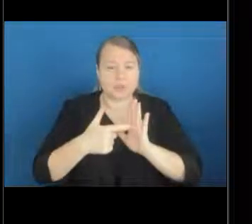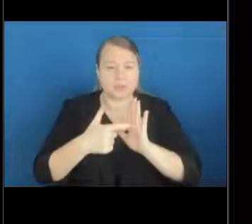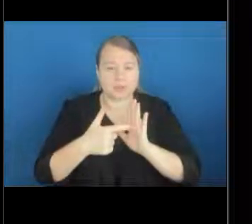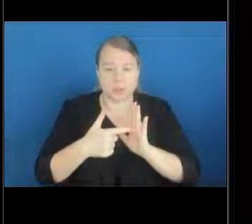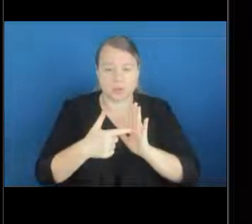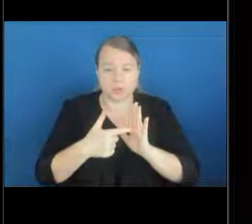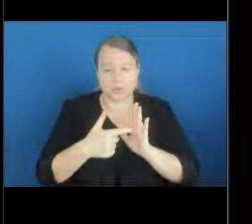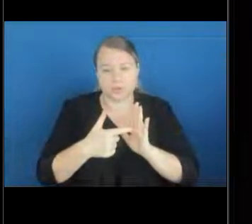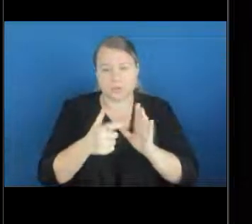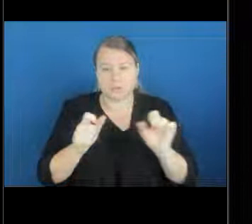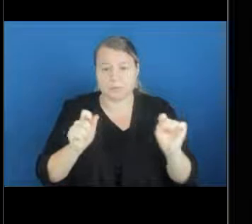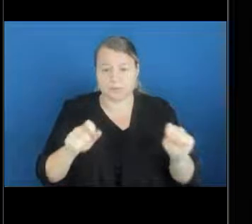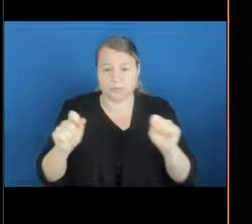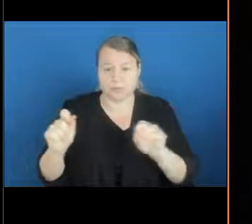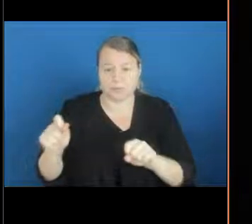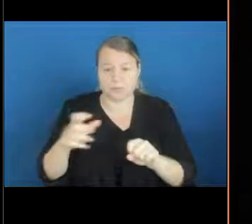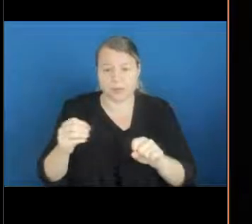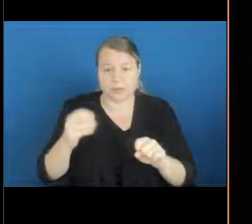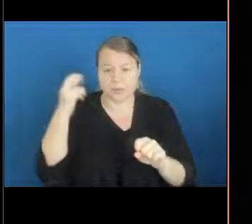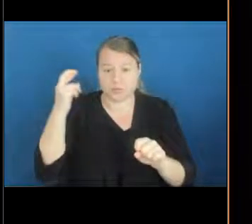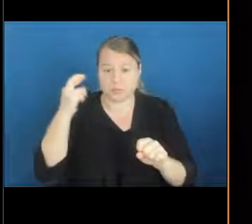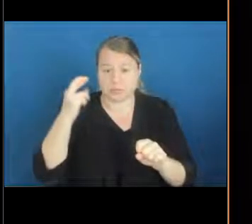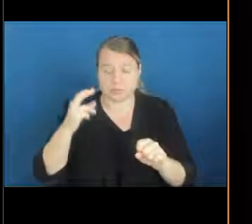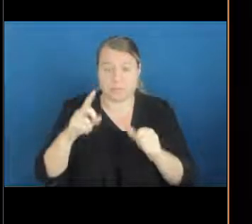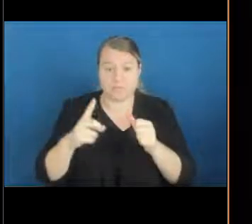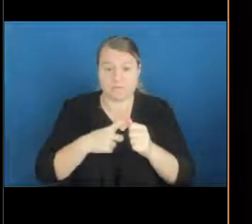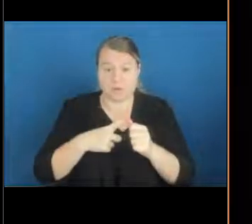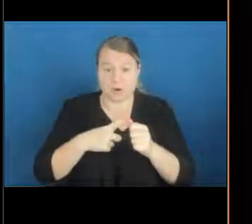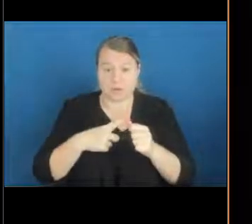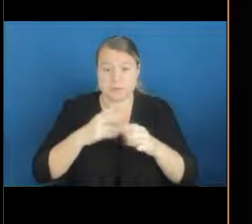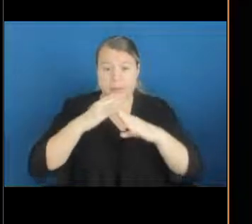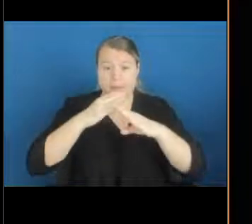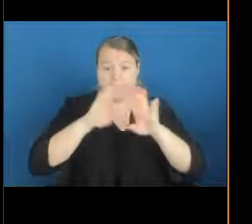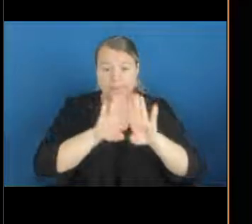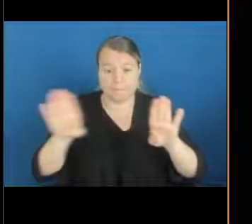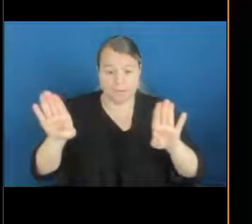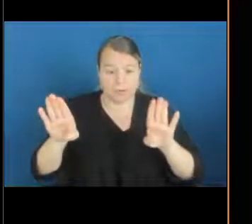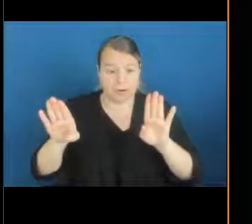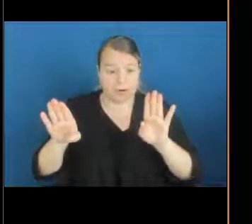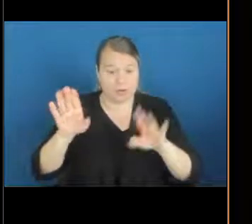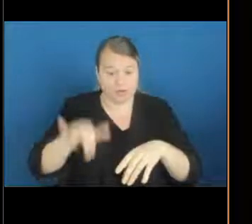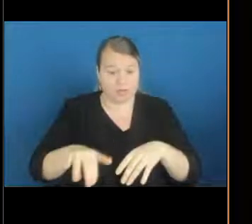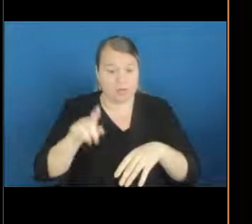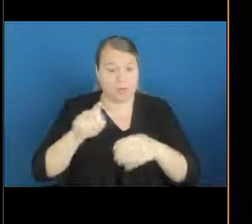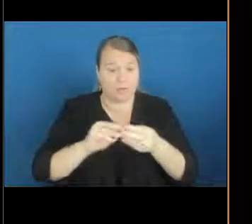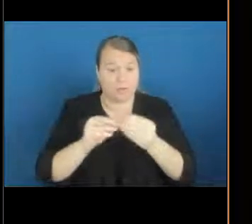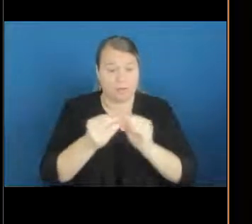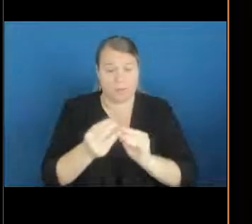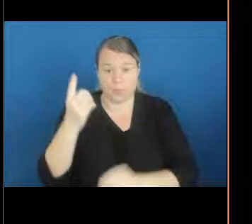reasonable. I think that the first barrier right there, barrier 1,